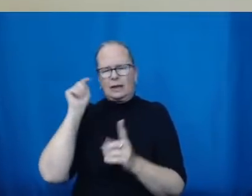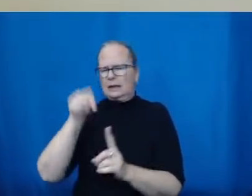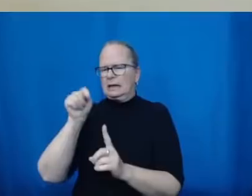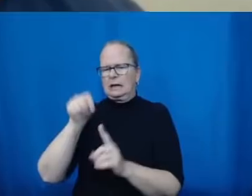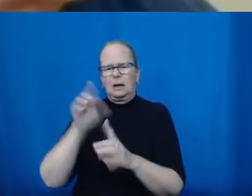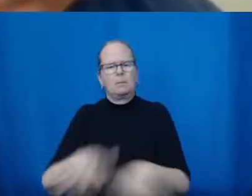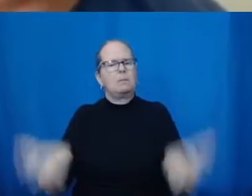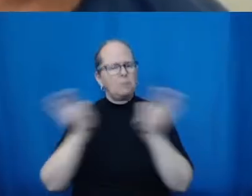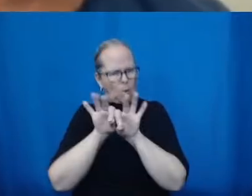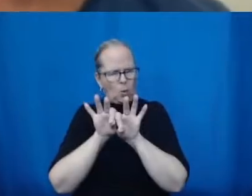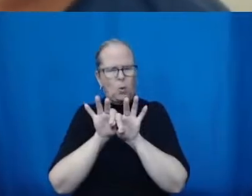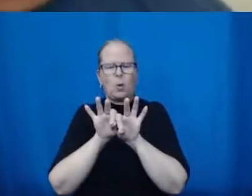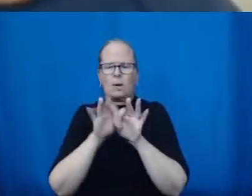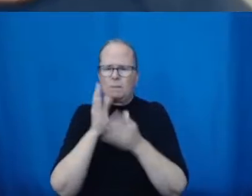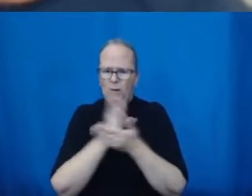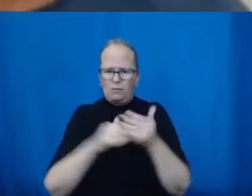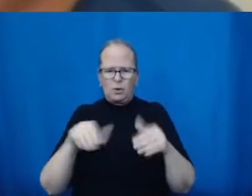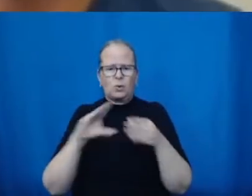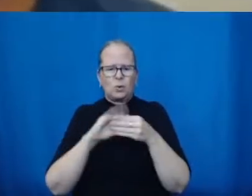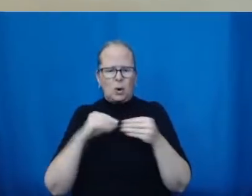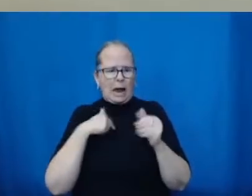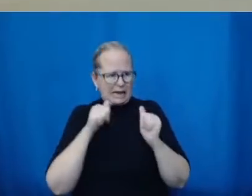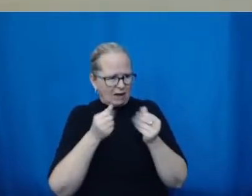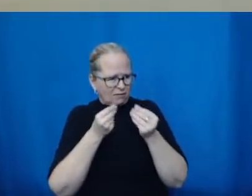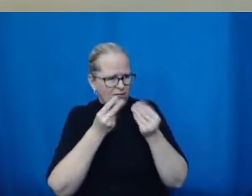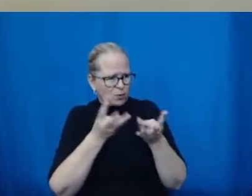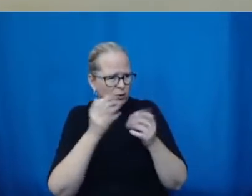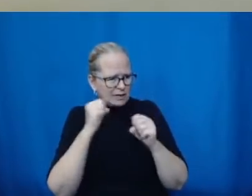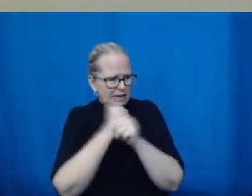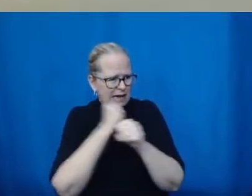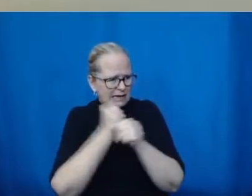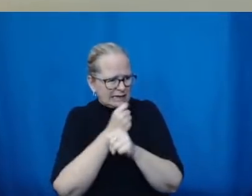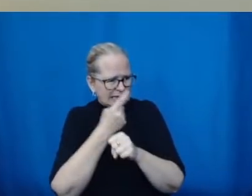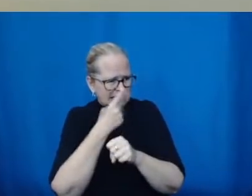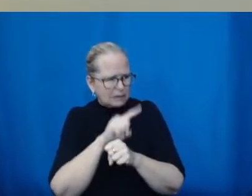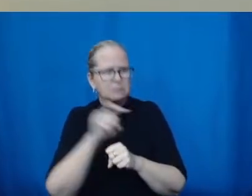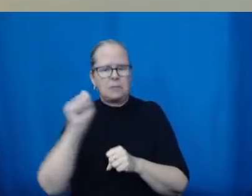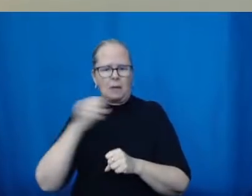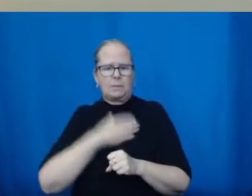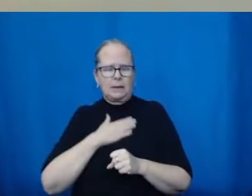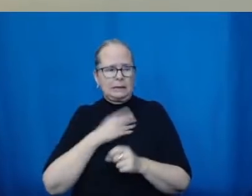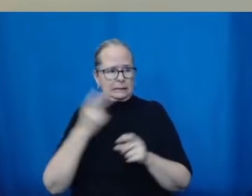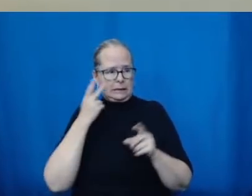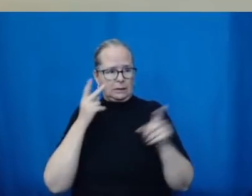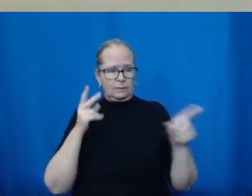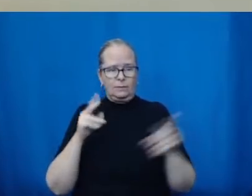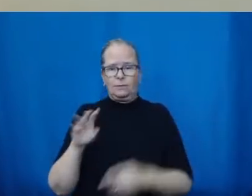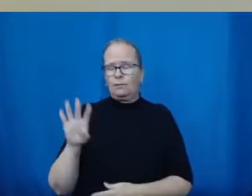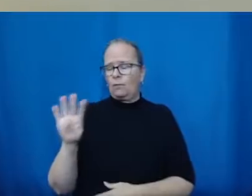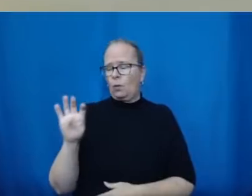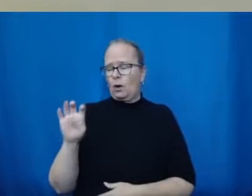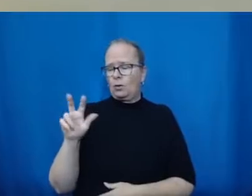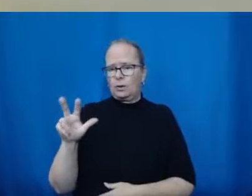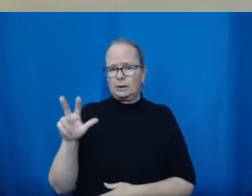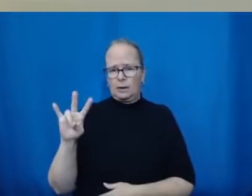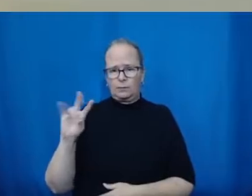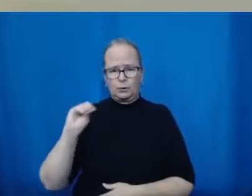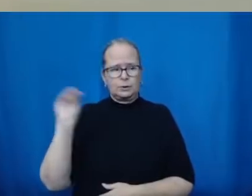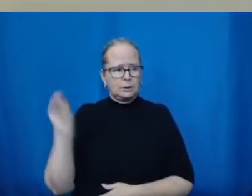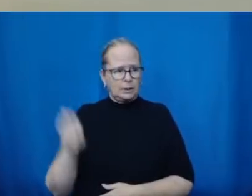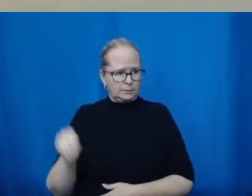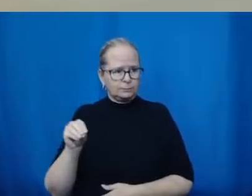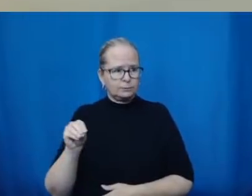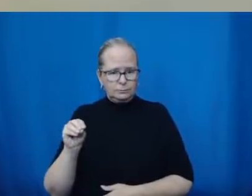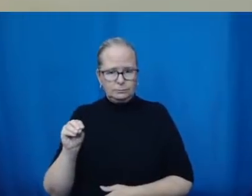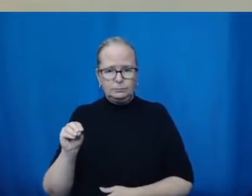stats right here to give you a sense? Please. This is a stat that came out from the United States, but I know it's